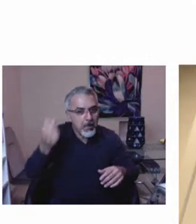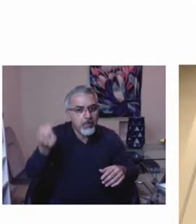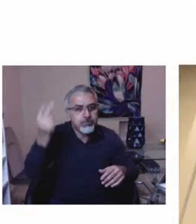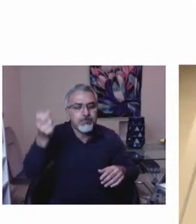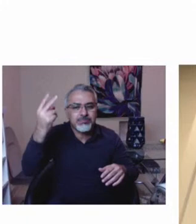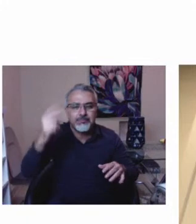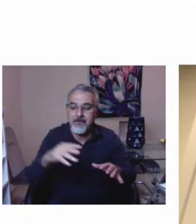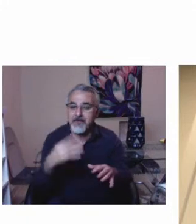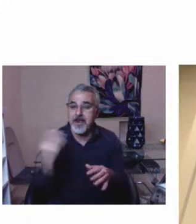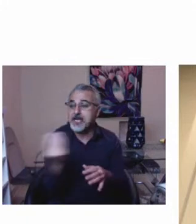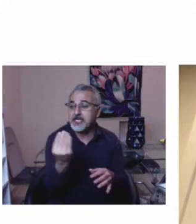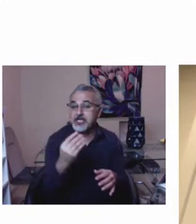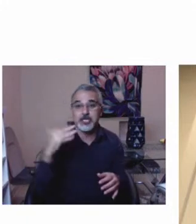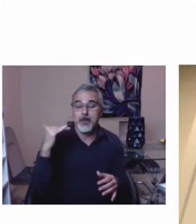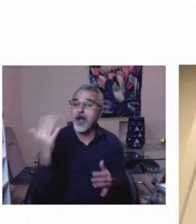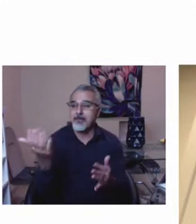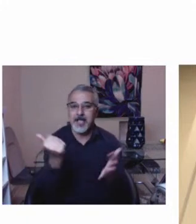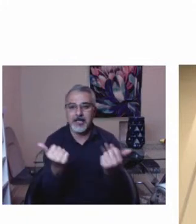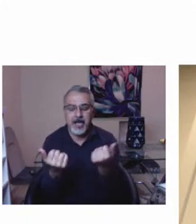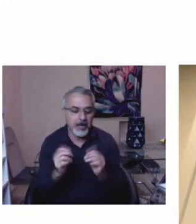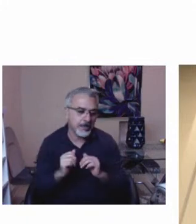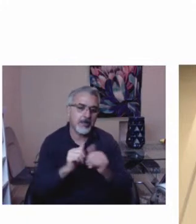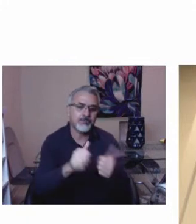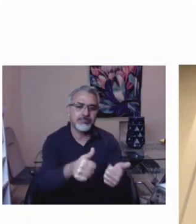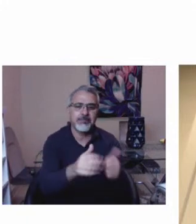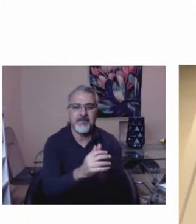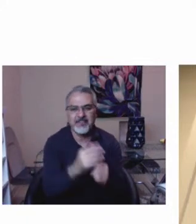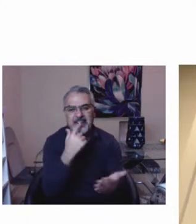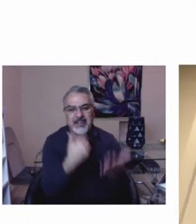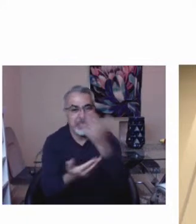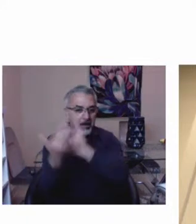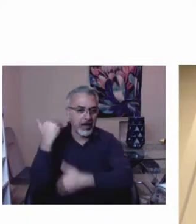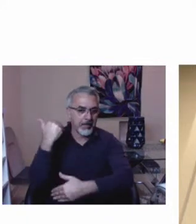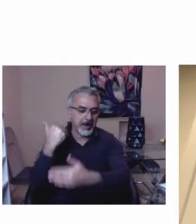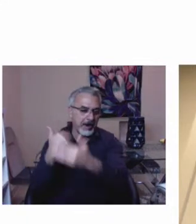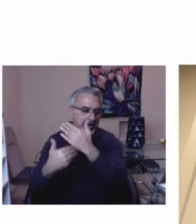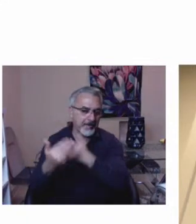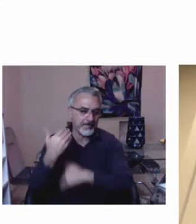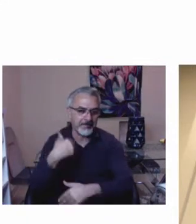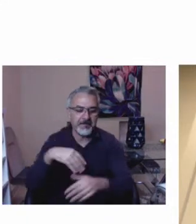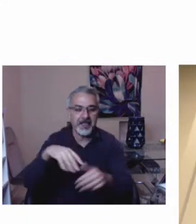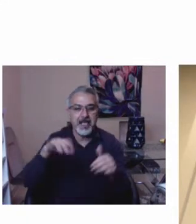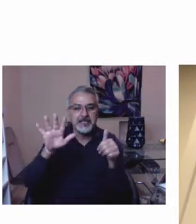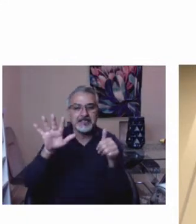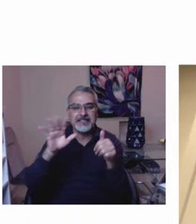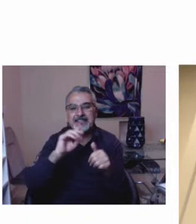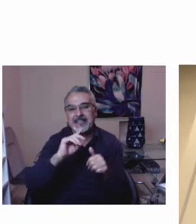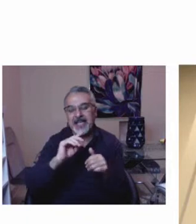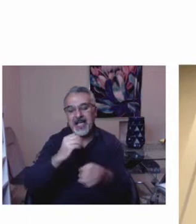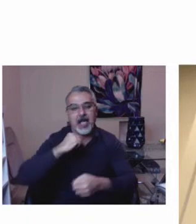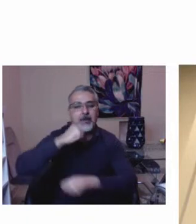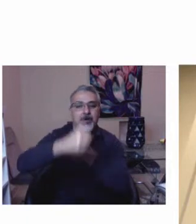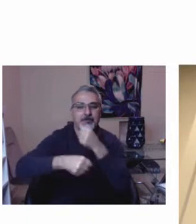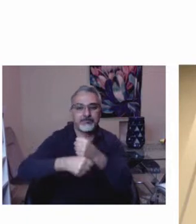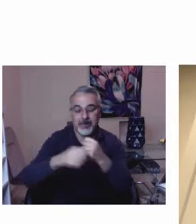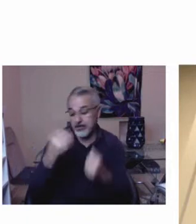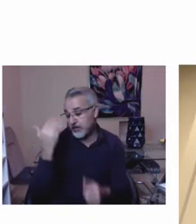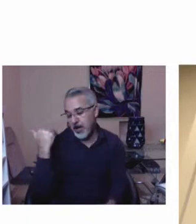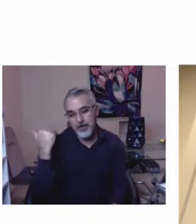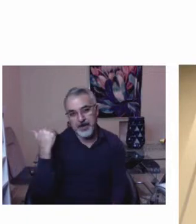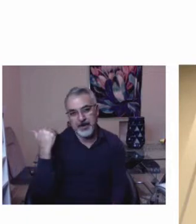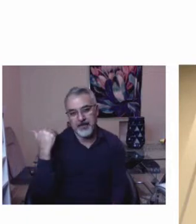under $3 million. Last year, the YPI, the Youth Promotion Initiative, contributed $26